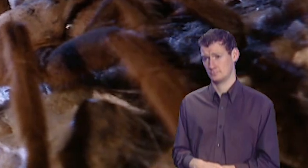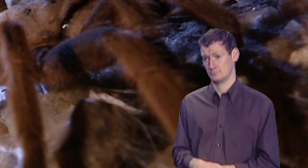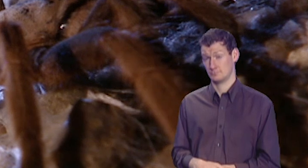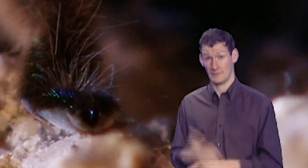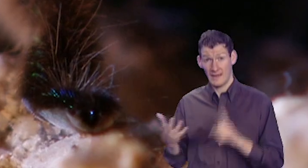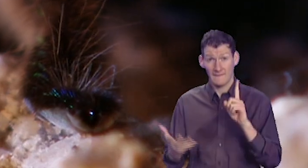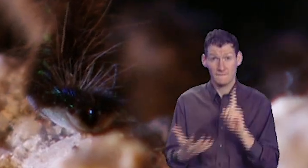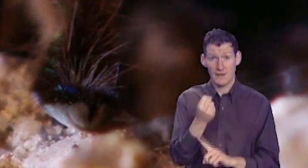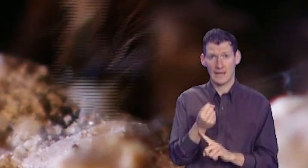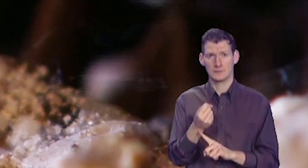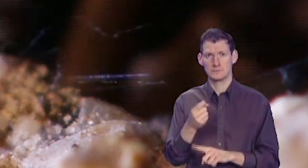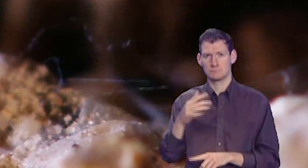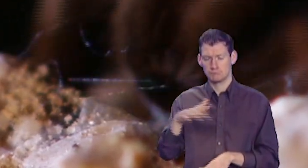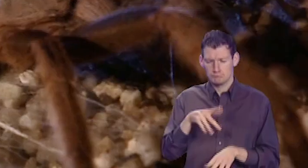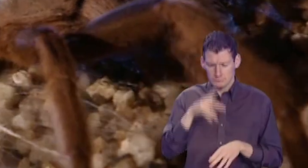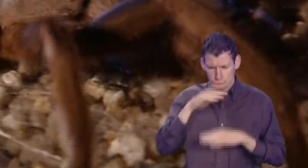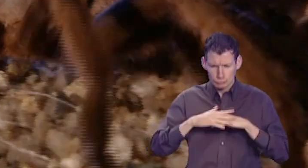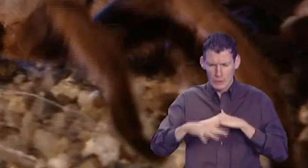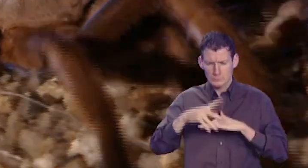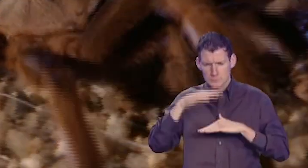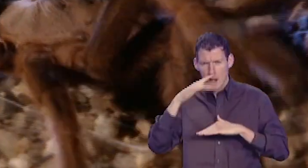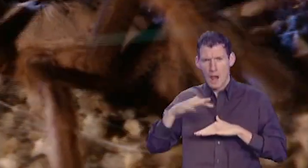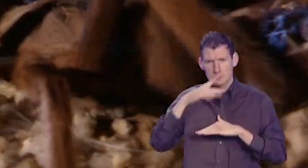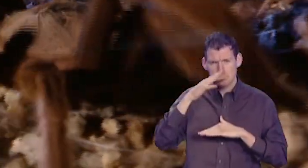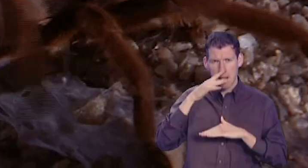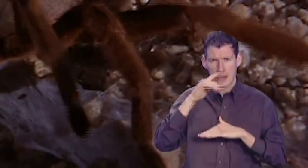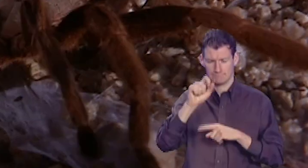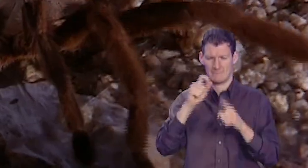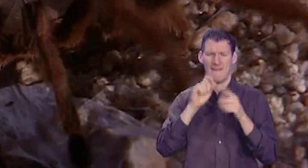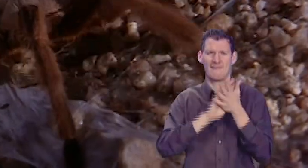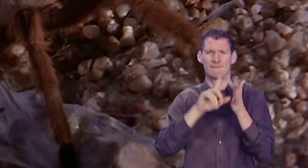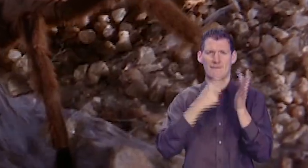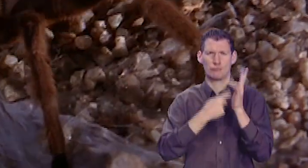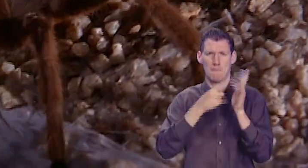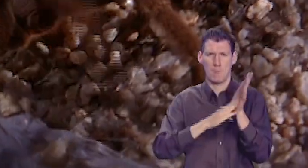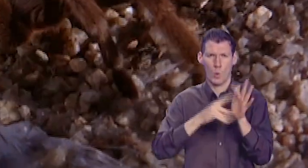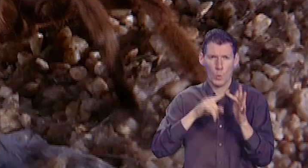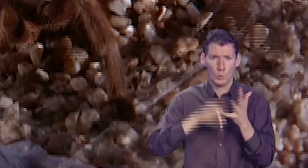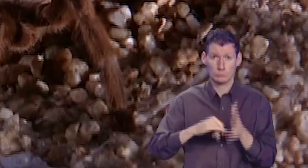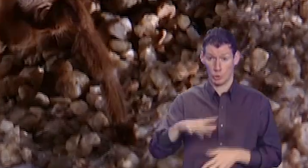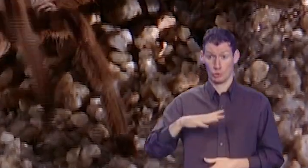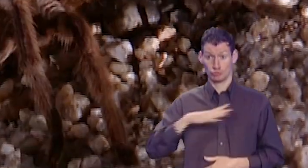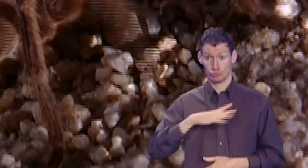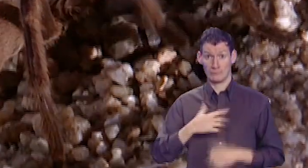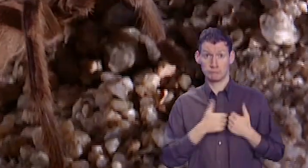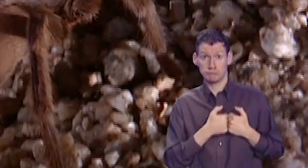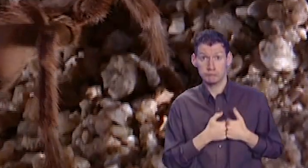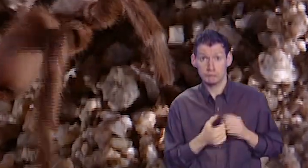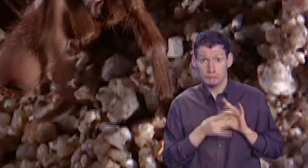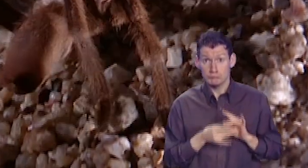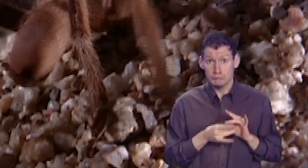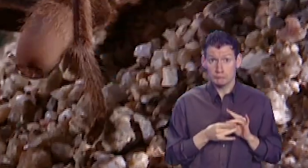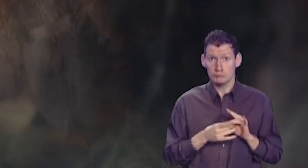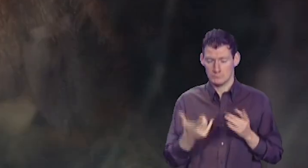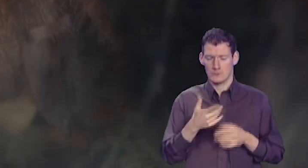To find her, he senses the ground for her smell or pheromones. If she's ready for romance, she's laid down